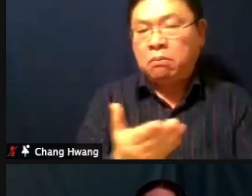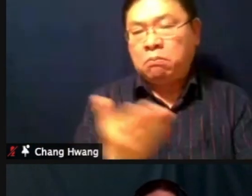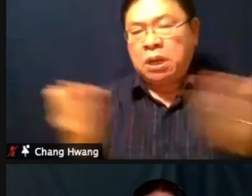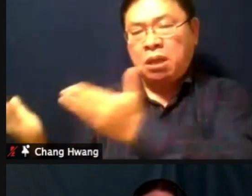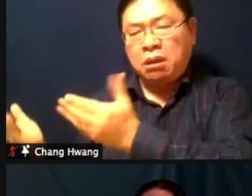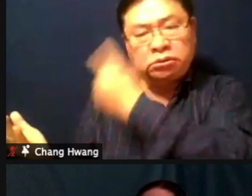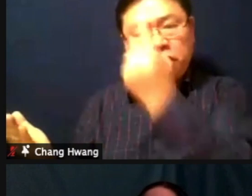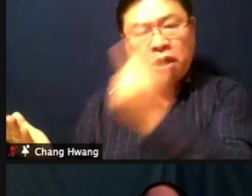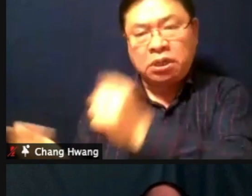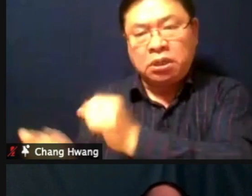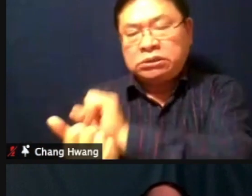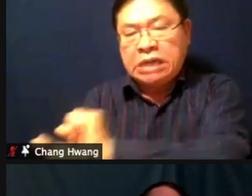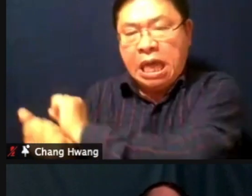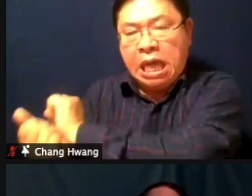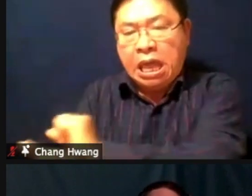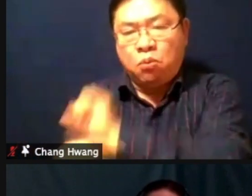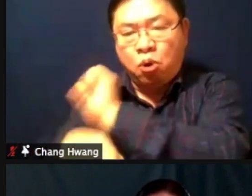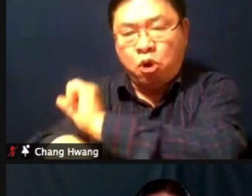And militarization,